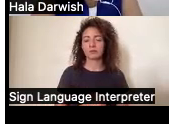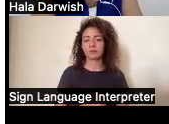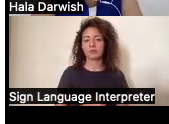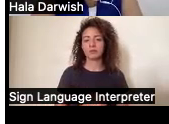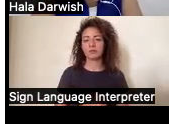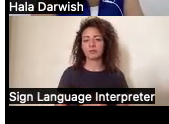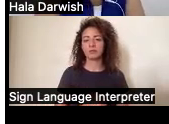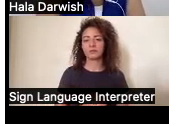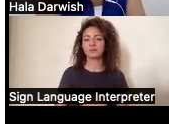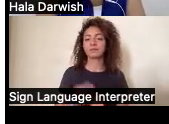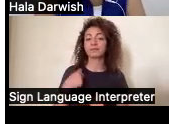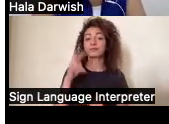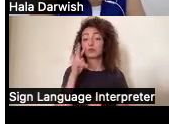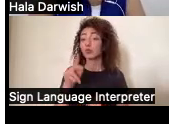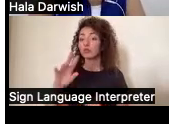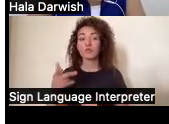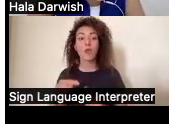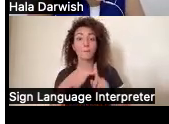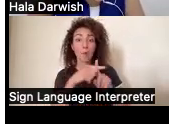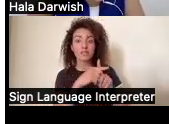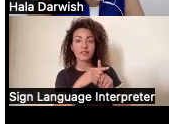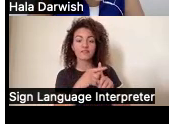areas to be improved.